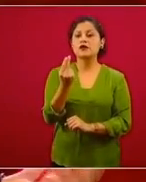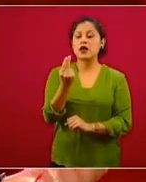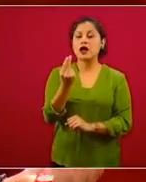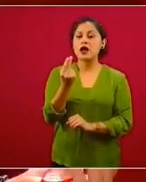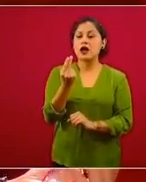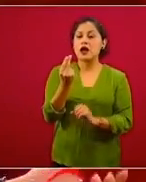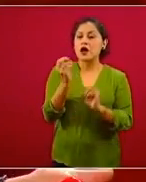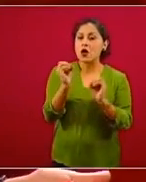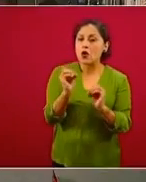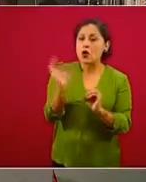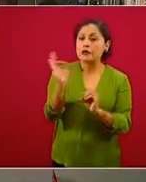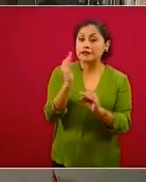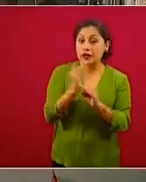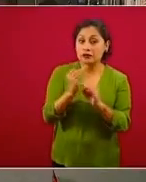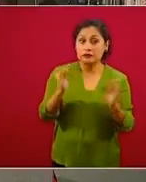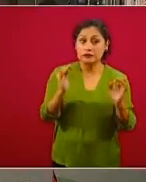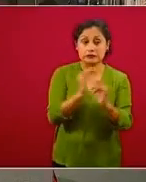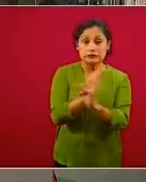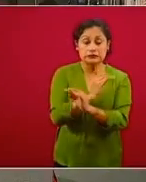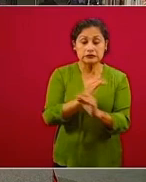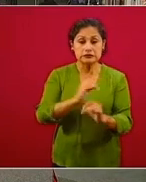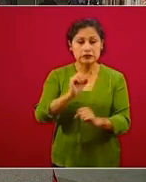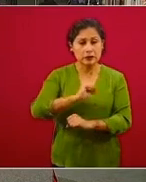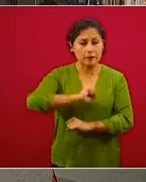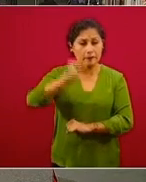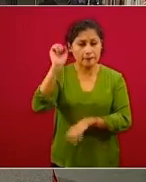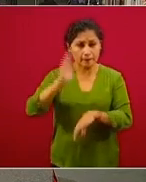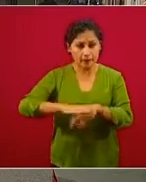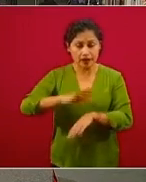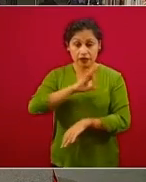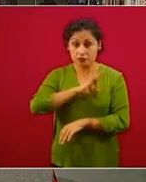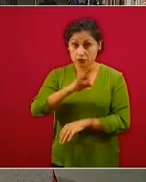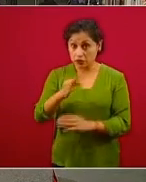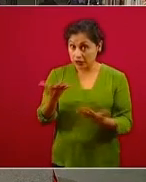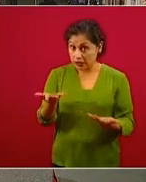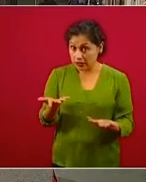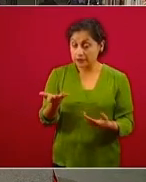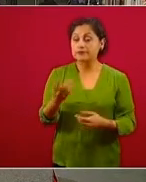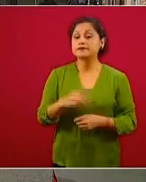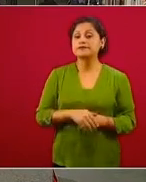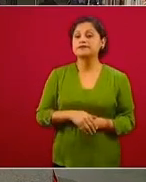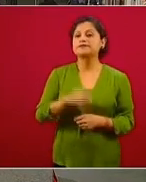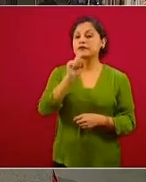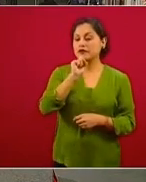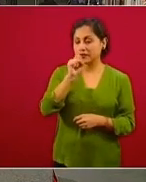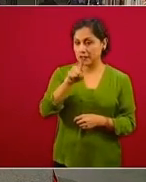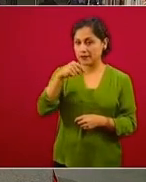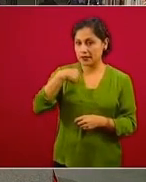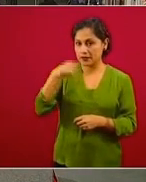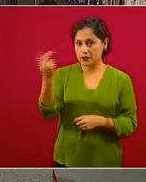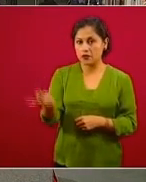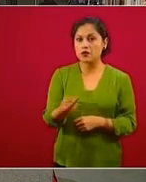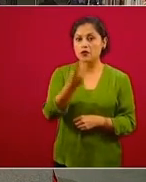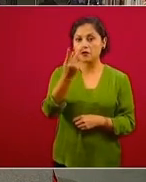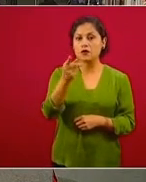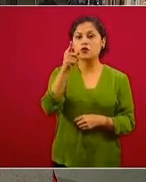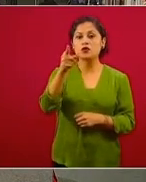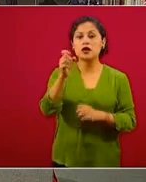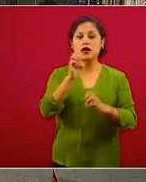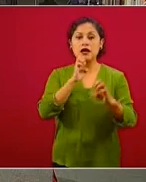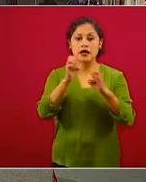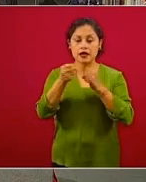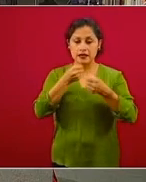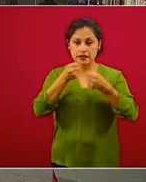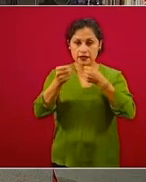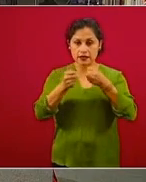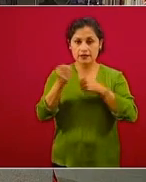and not enough ventilators? And then there was another interview that you did with a foreigner, and you were saying that